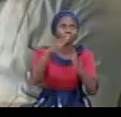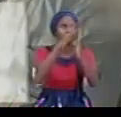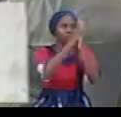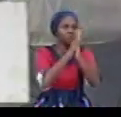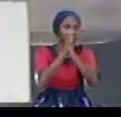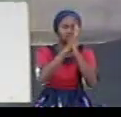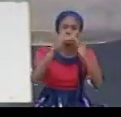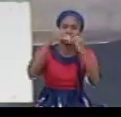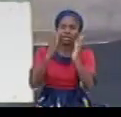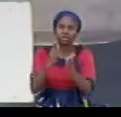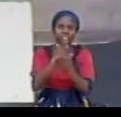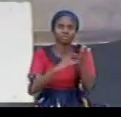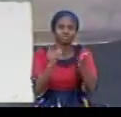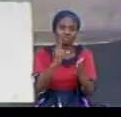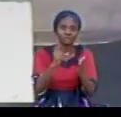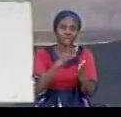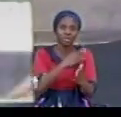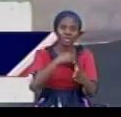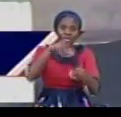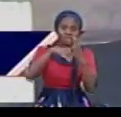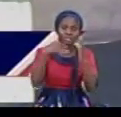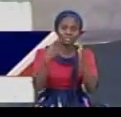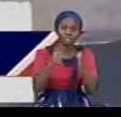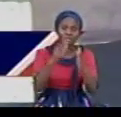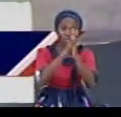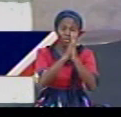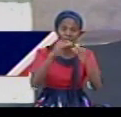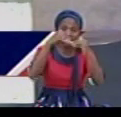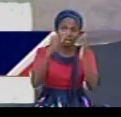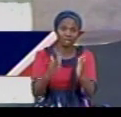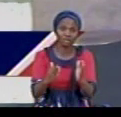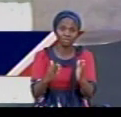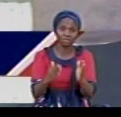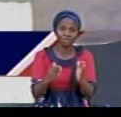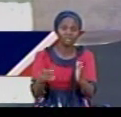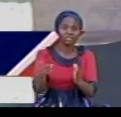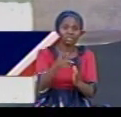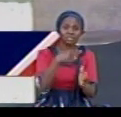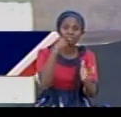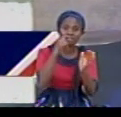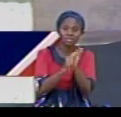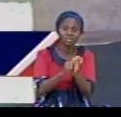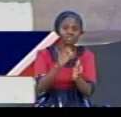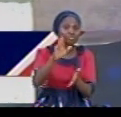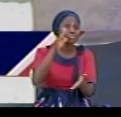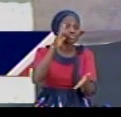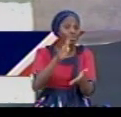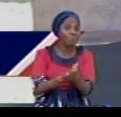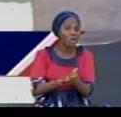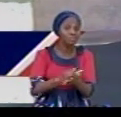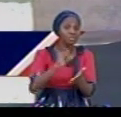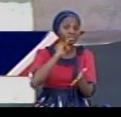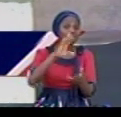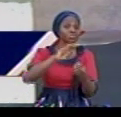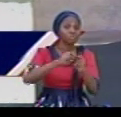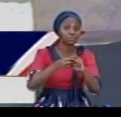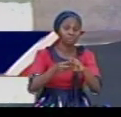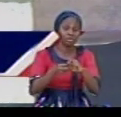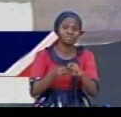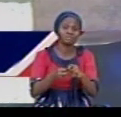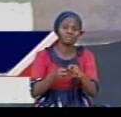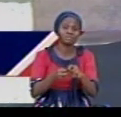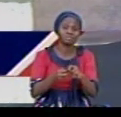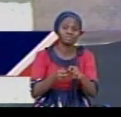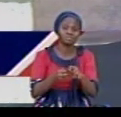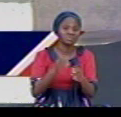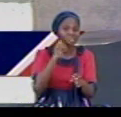prayer house or prayer camp, whatever, they say, your wife is the problem.